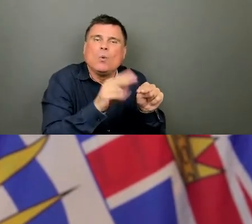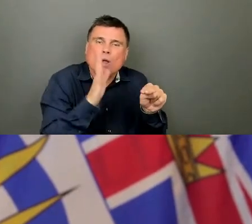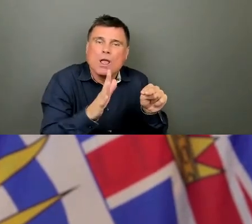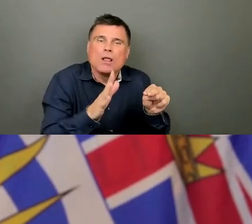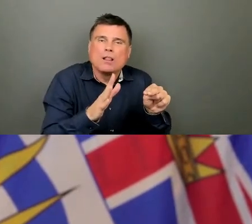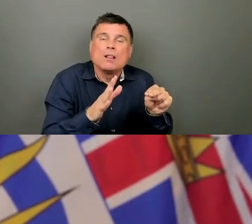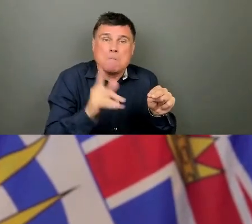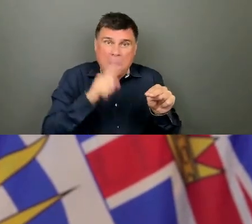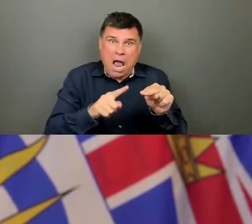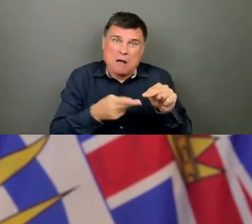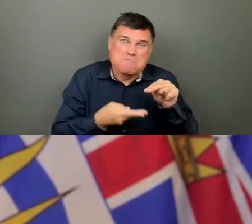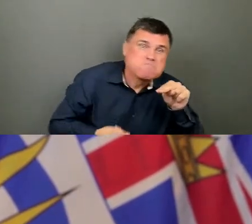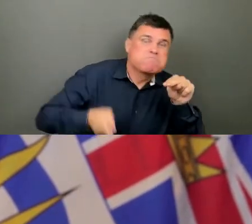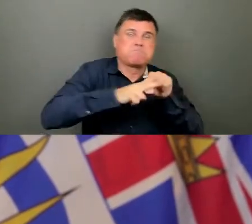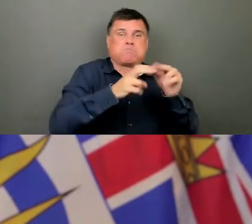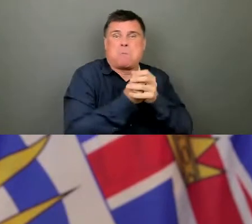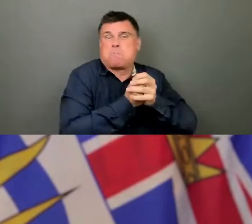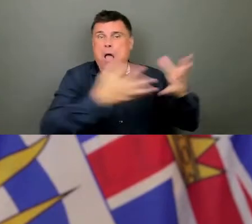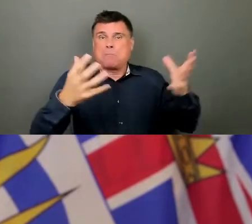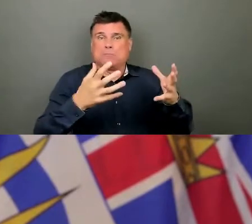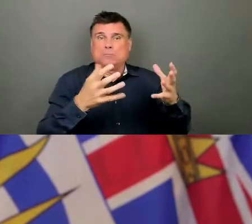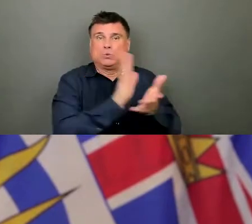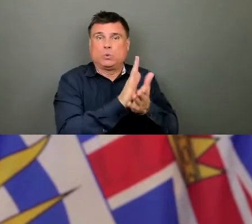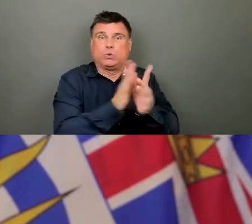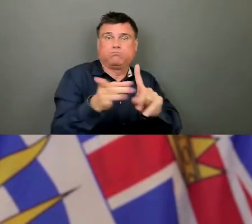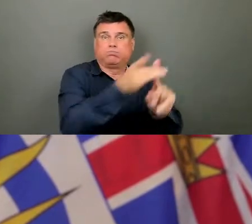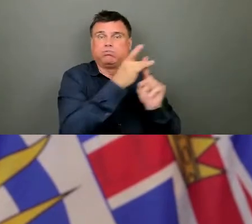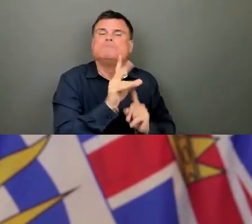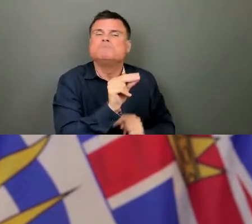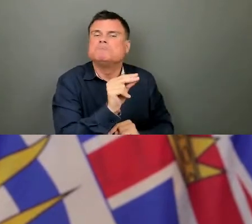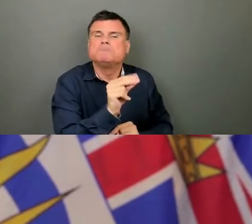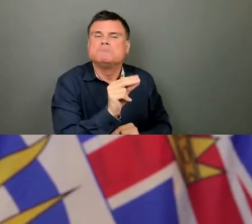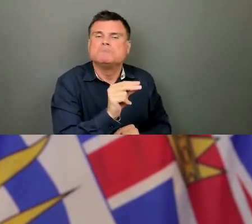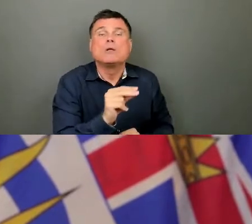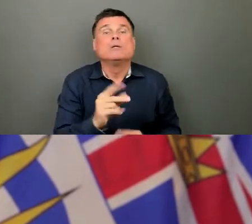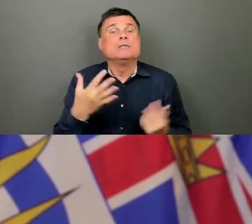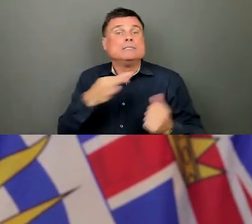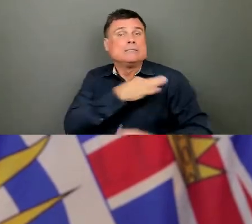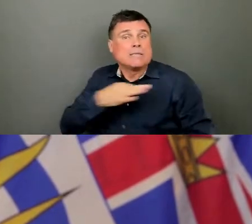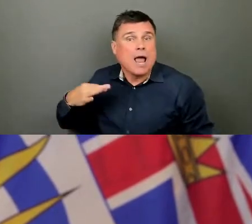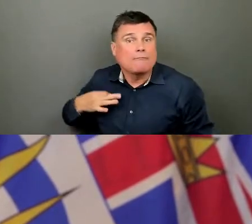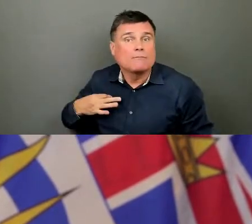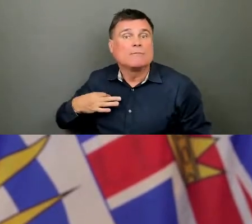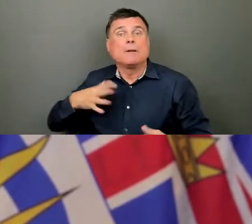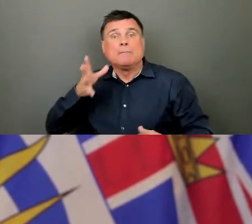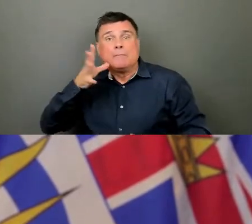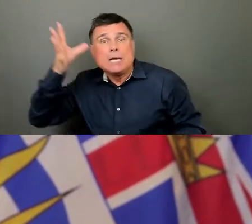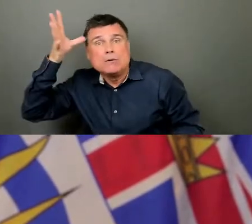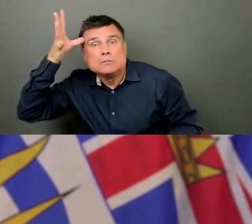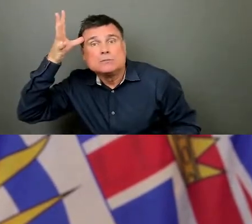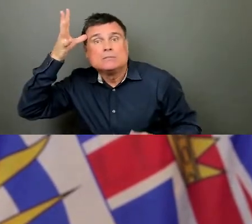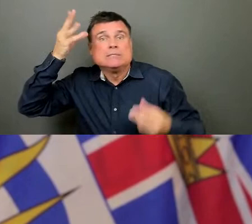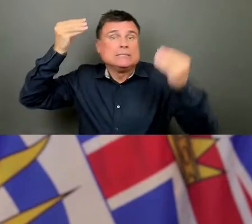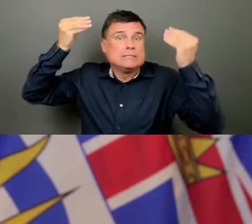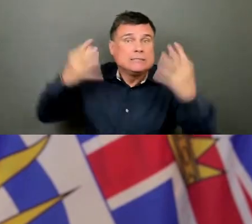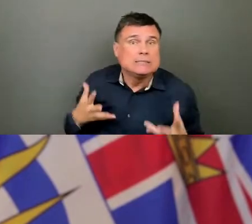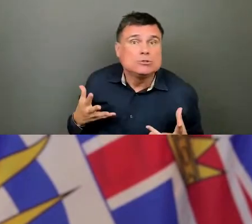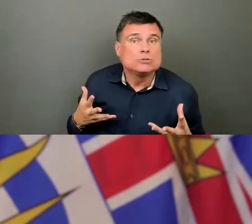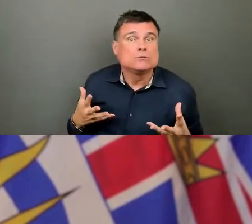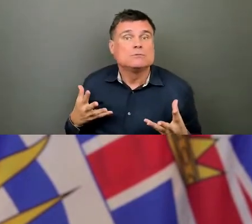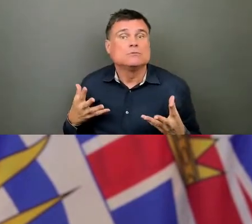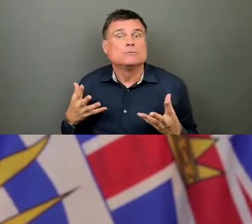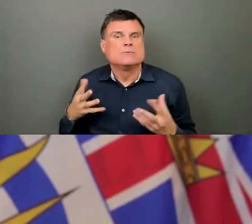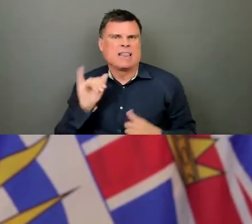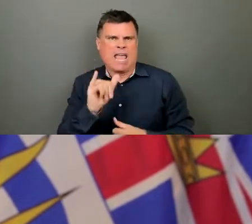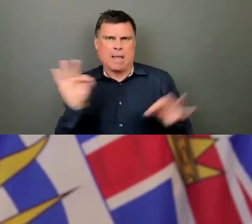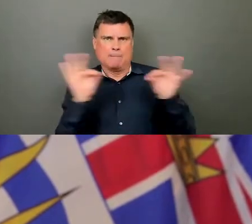whether that's school staff, educators, parents of children who are not yet able to be vaccinated. It's really